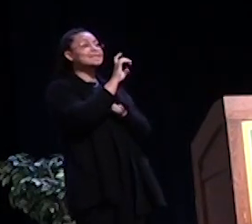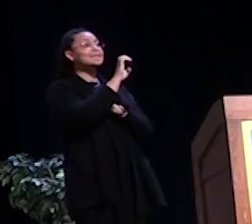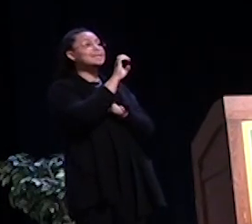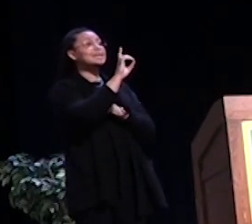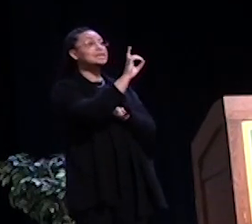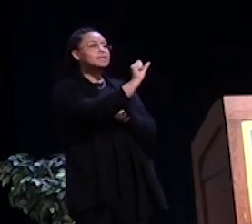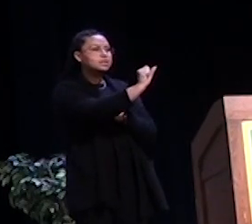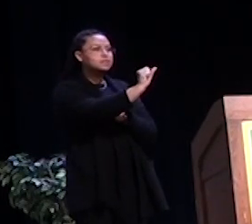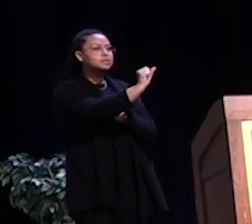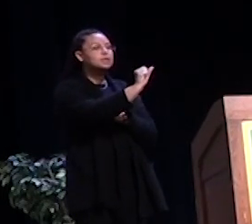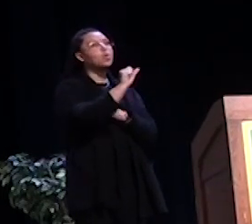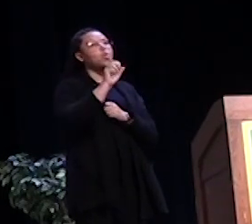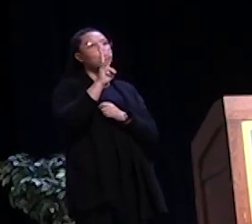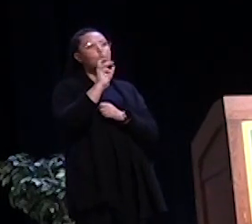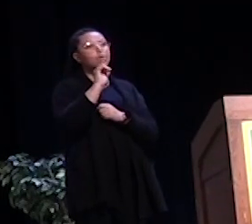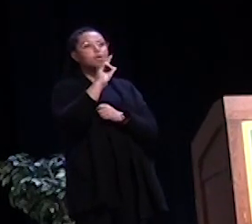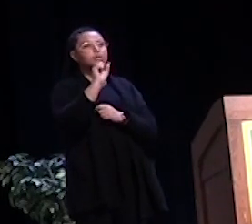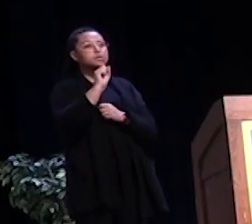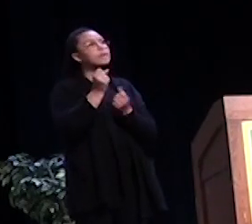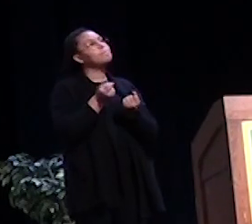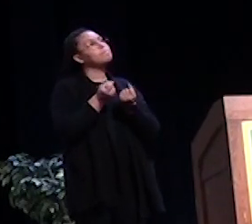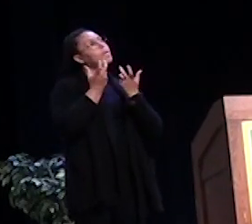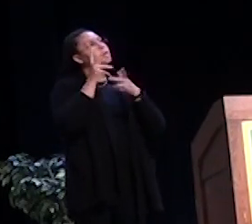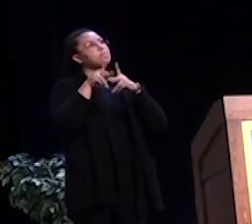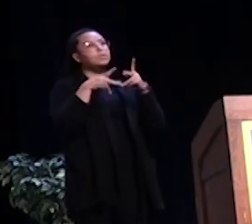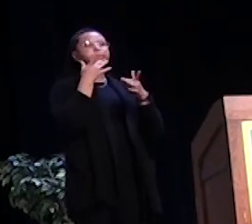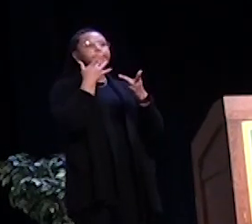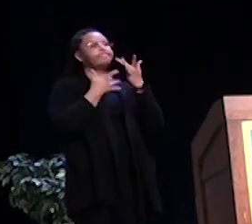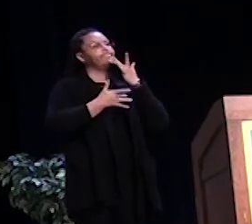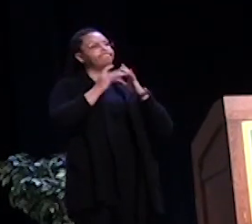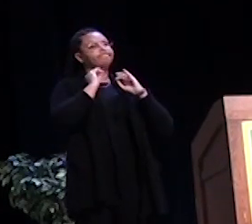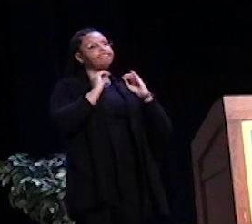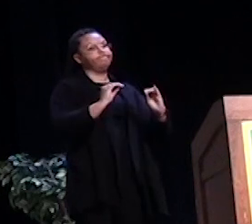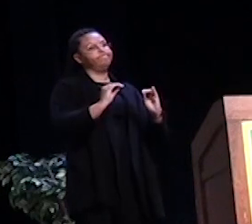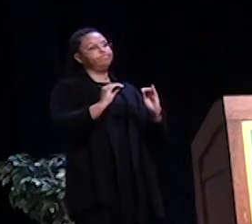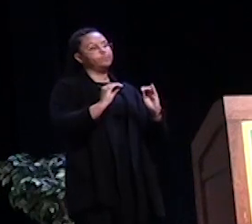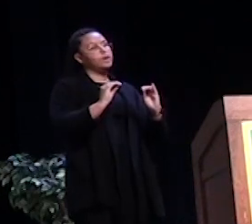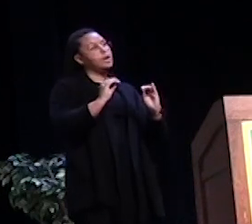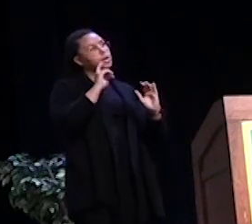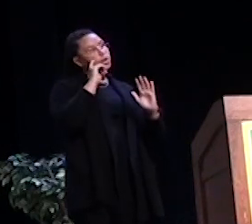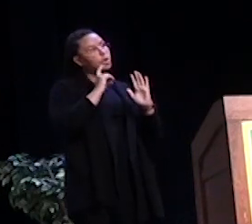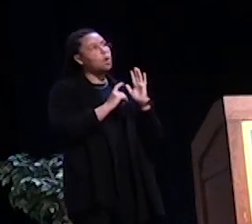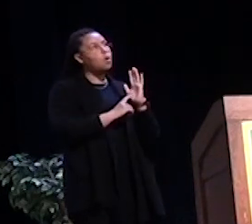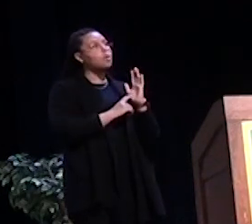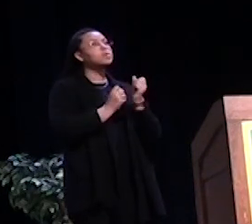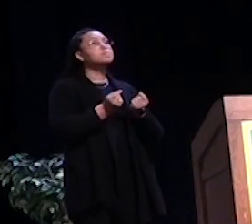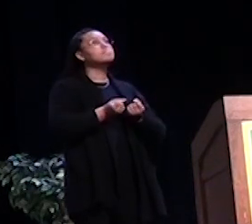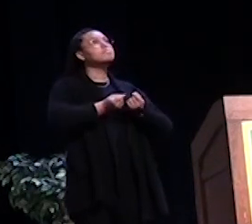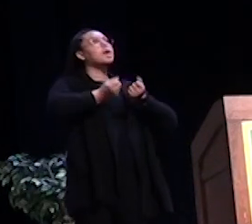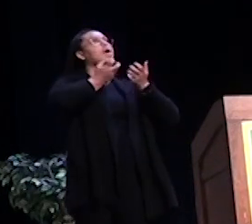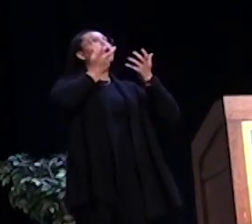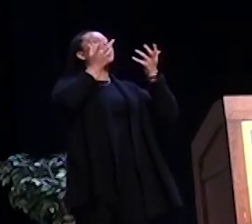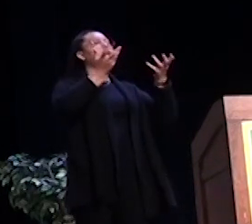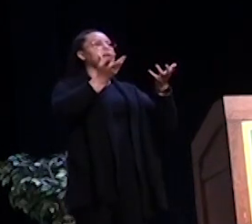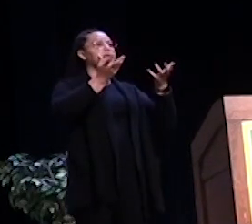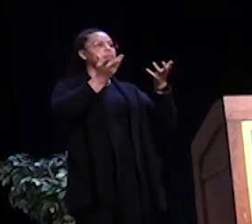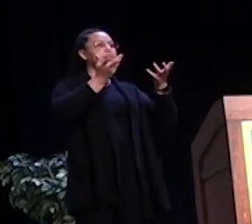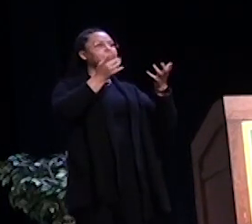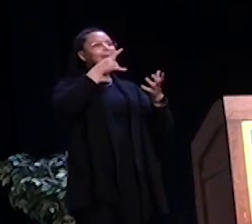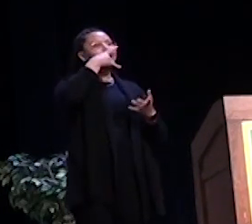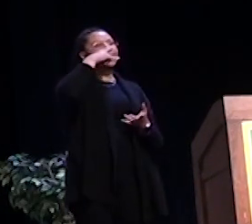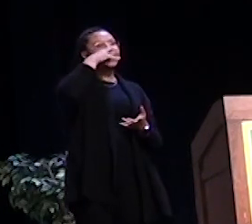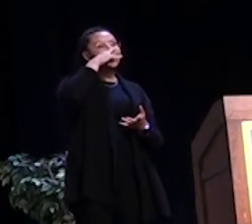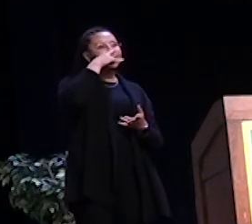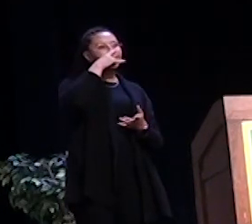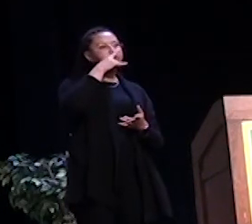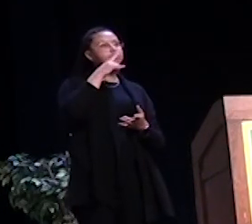wills. Most of the folks in the room don't have one. That's where I see a lot of the kids, the older kids. When I say older kids,